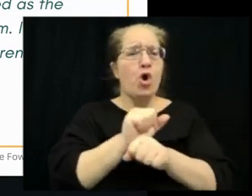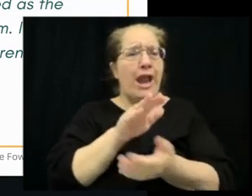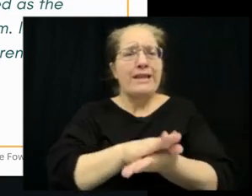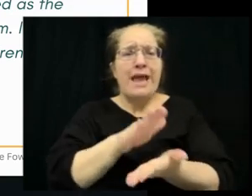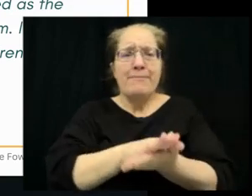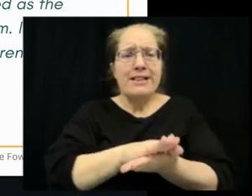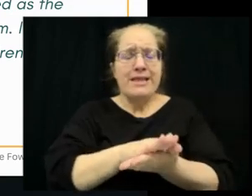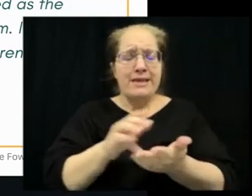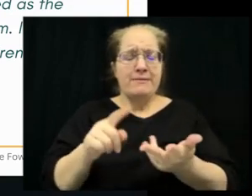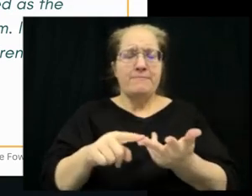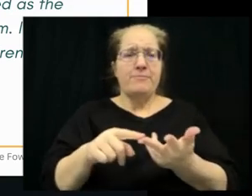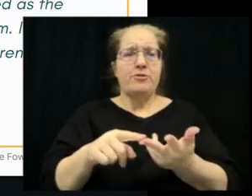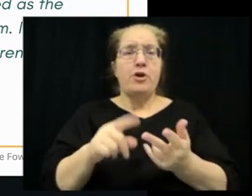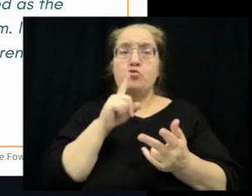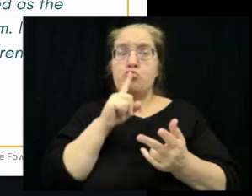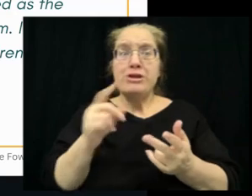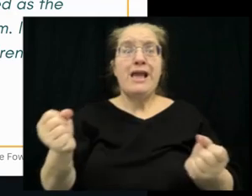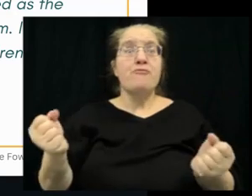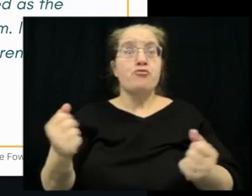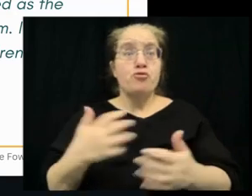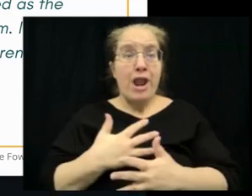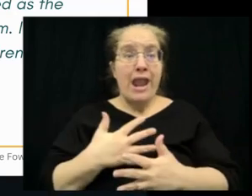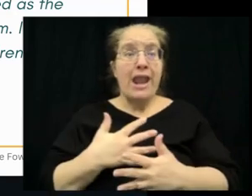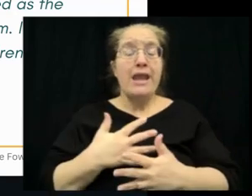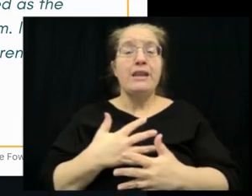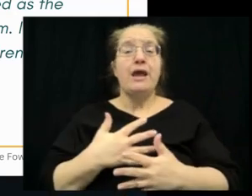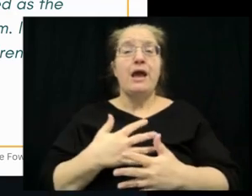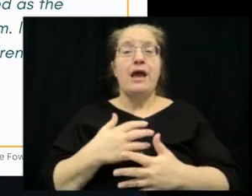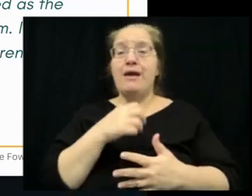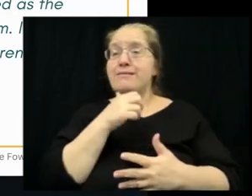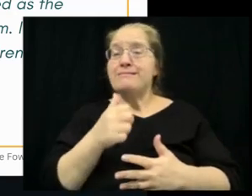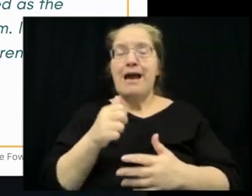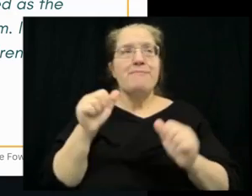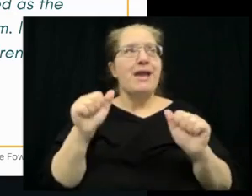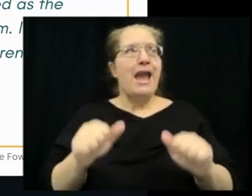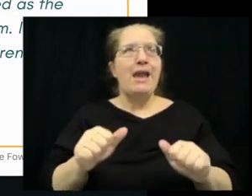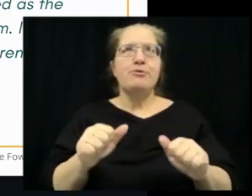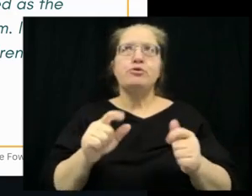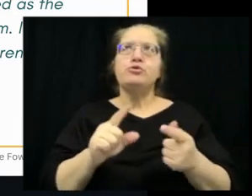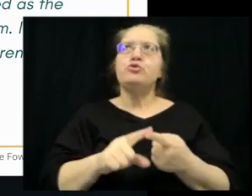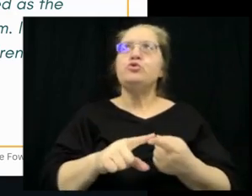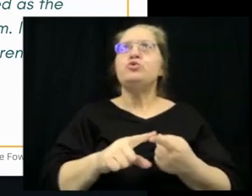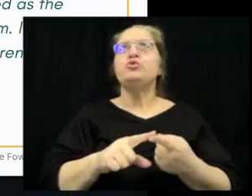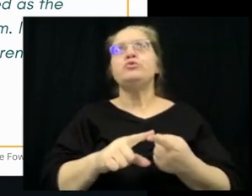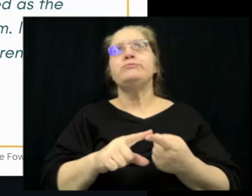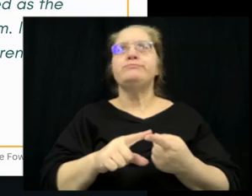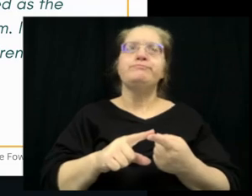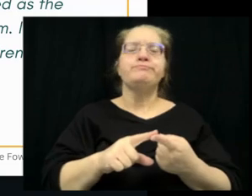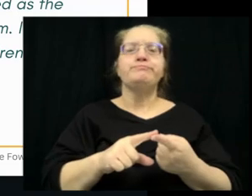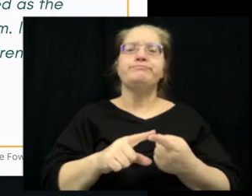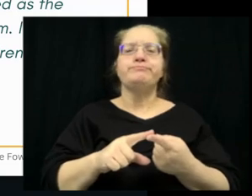had a strong fear of just not being able to be at school